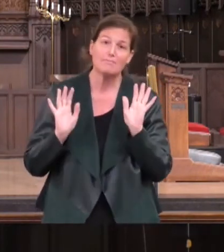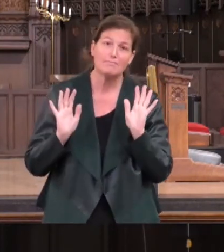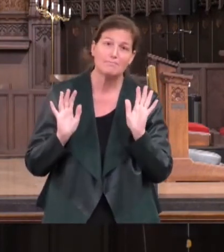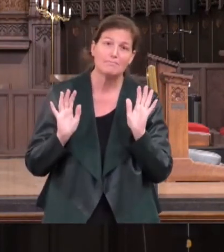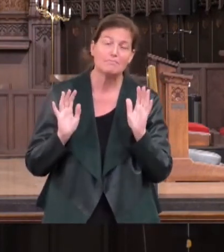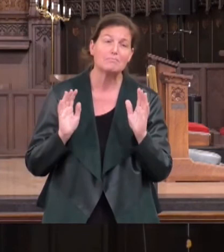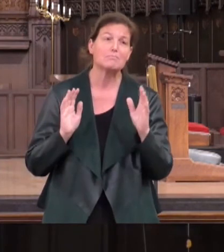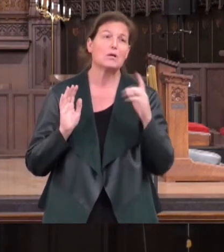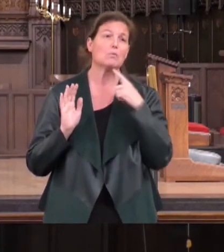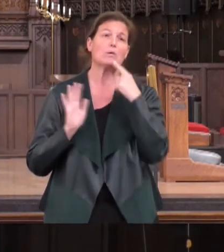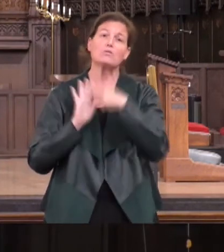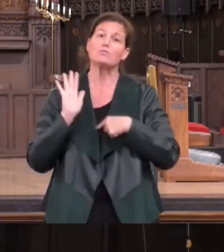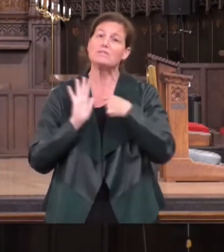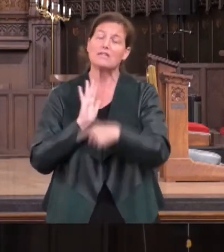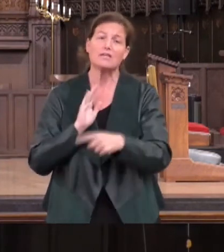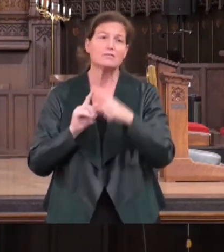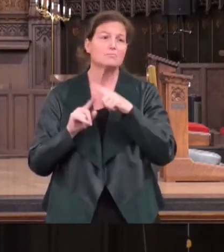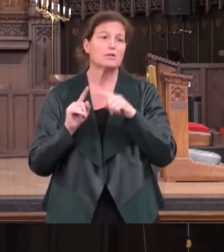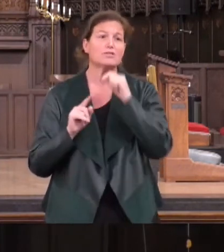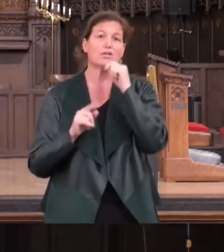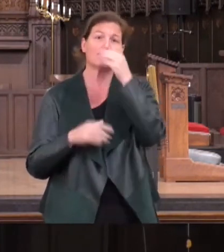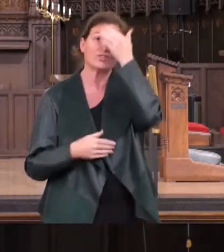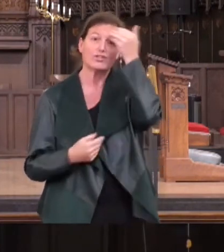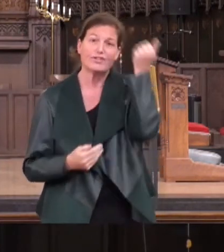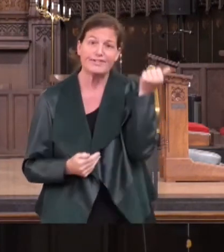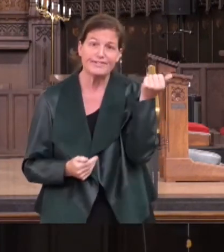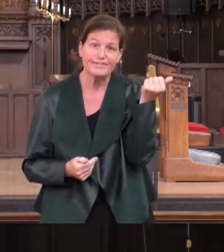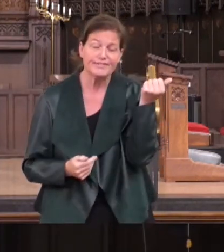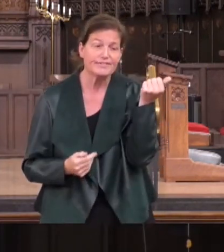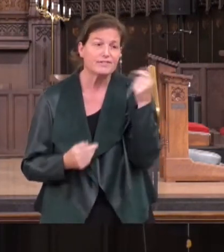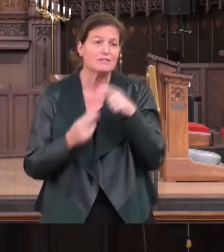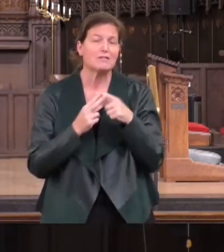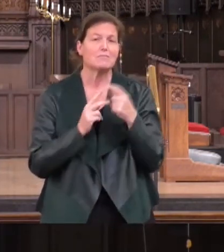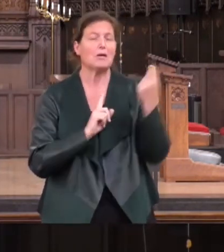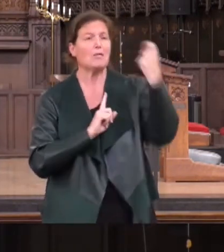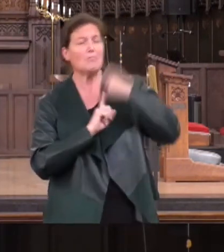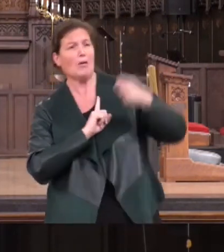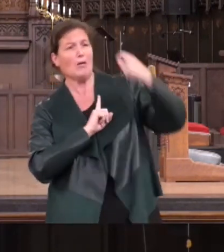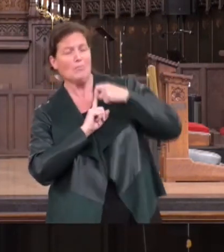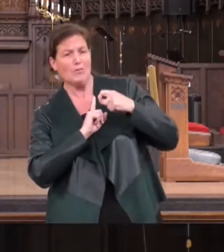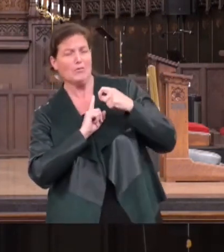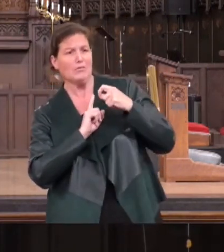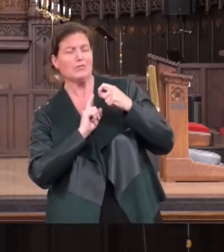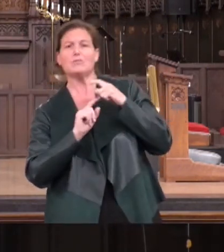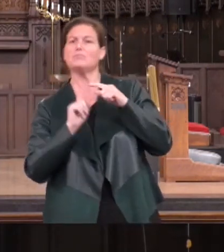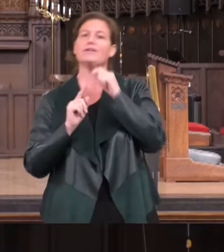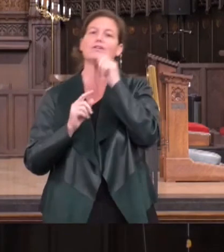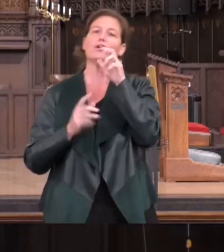Persecuted, but not forsaken. Struck down, but not destroyed.